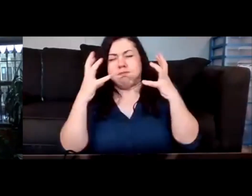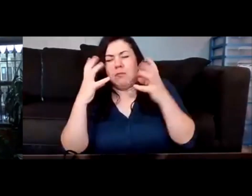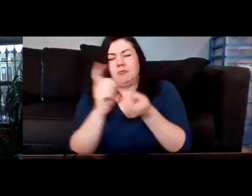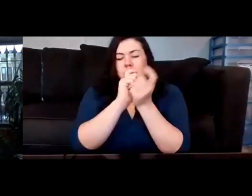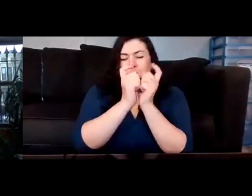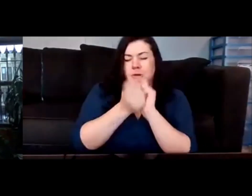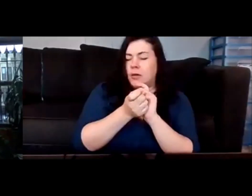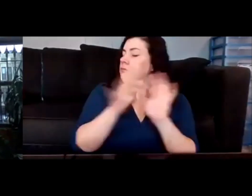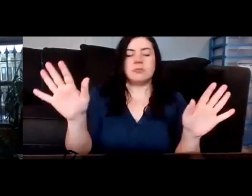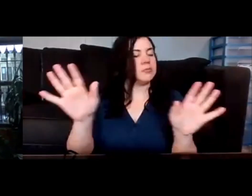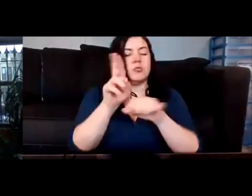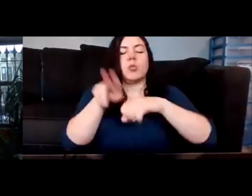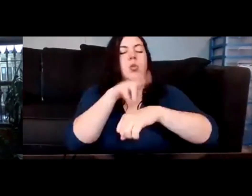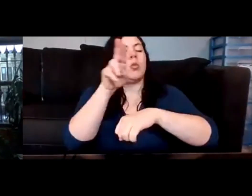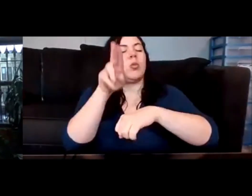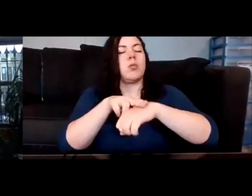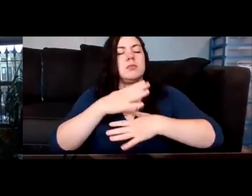just feel it.